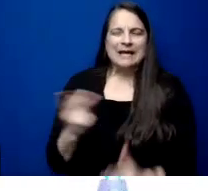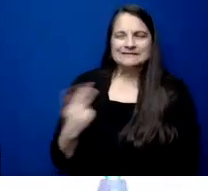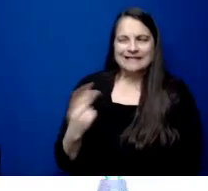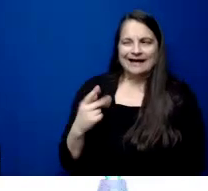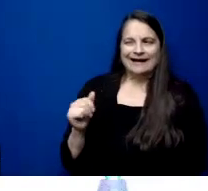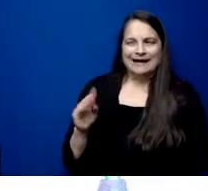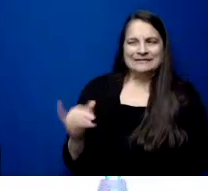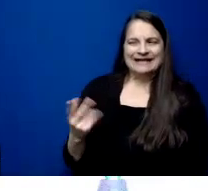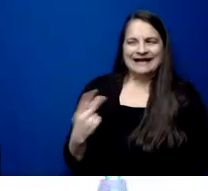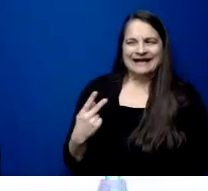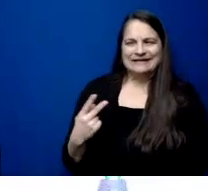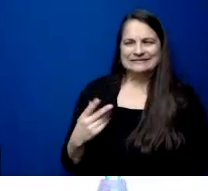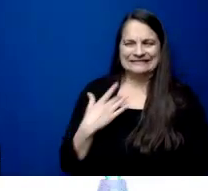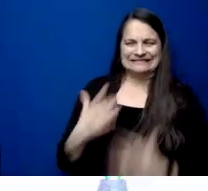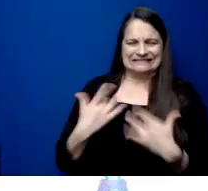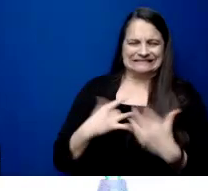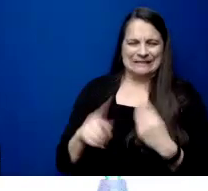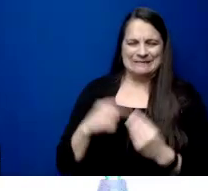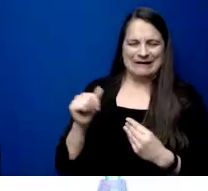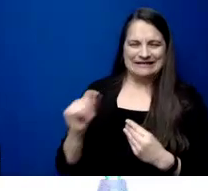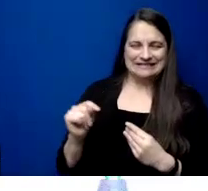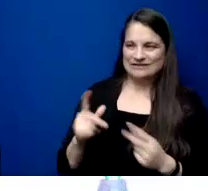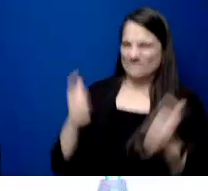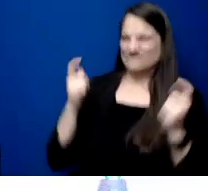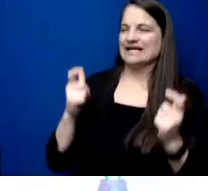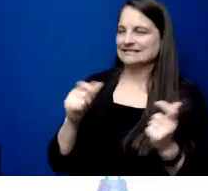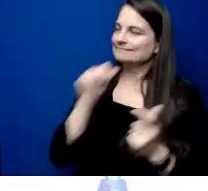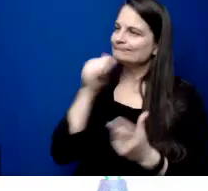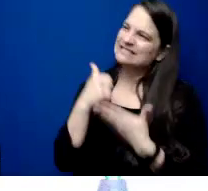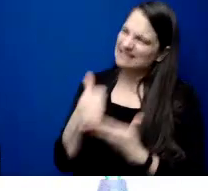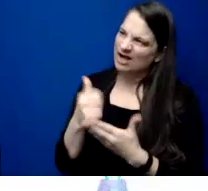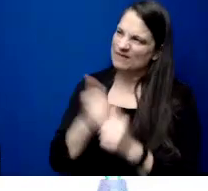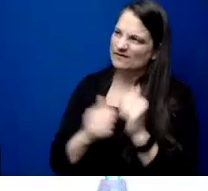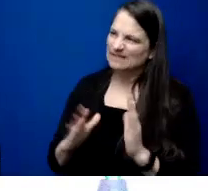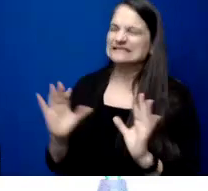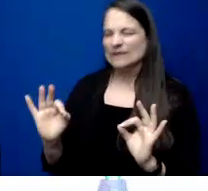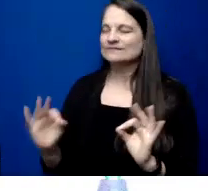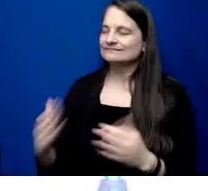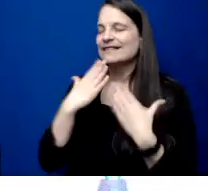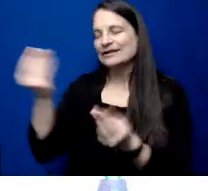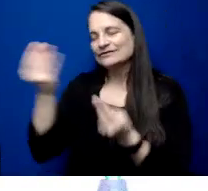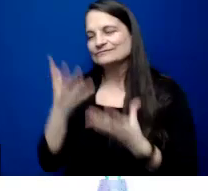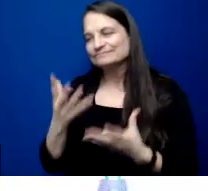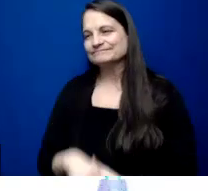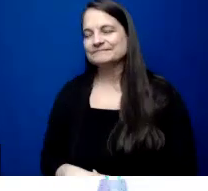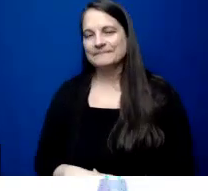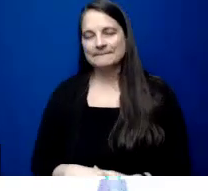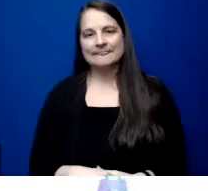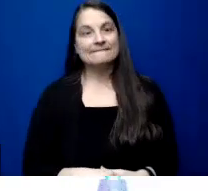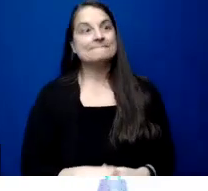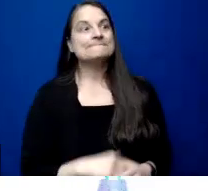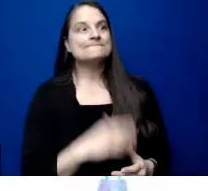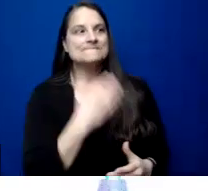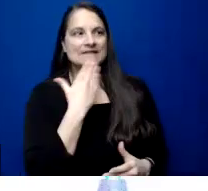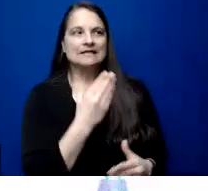AT that we get going really fast, and that's not helpful for everyone. Thanks for letting us know. Yeah, thank you. That's a really good